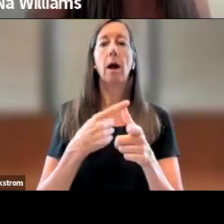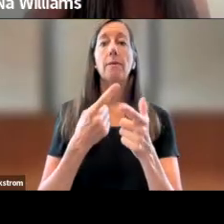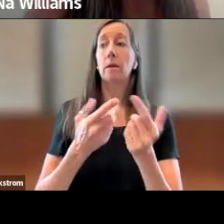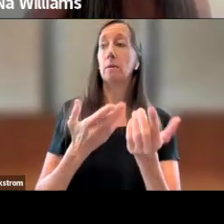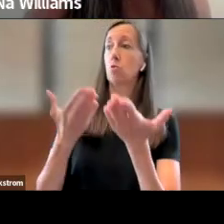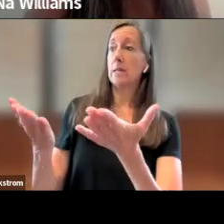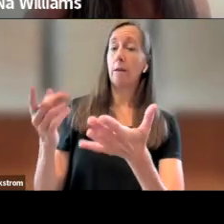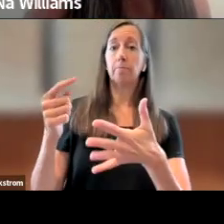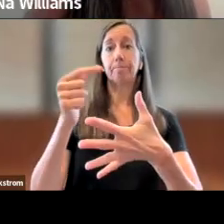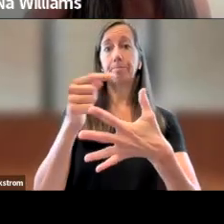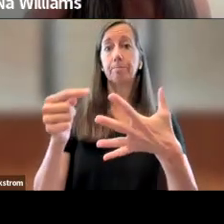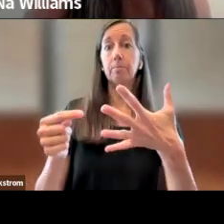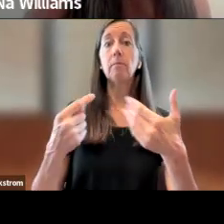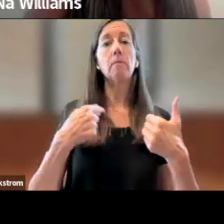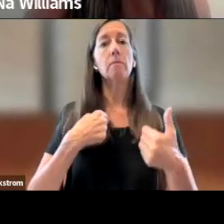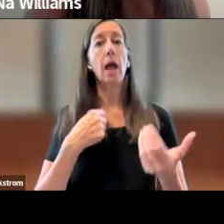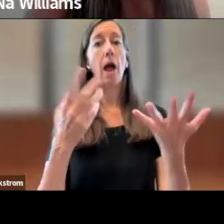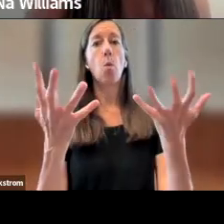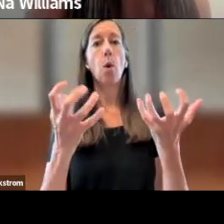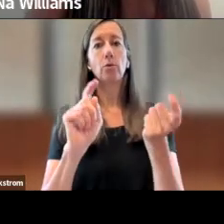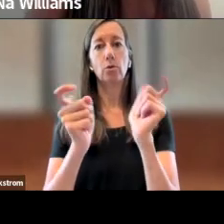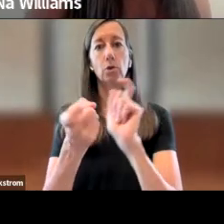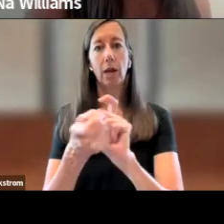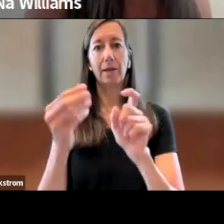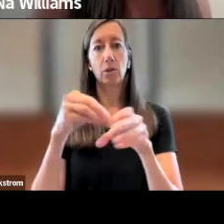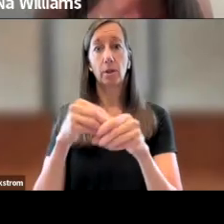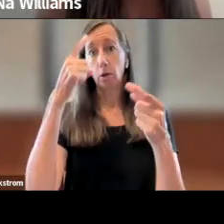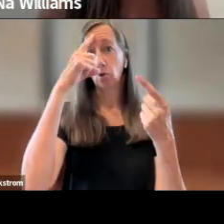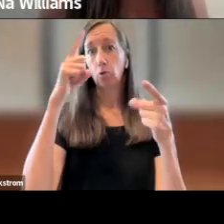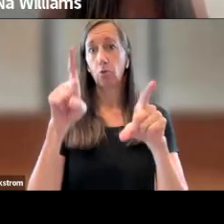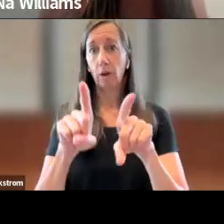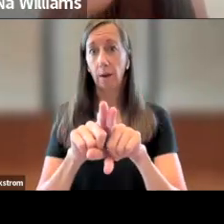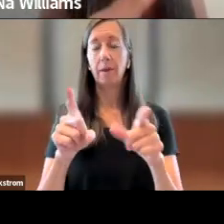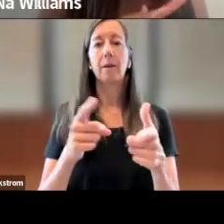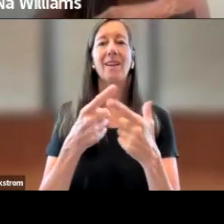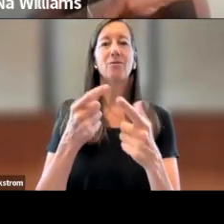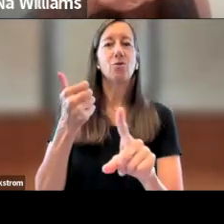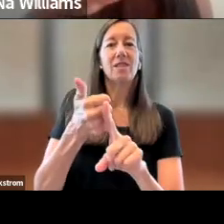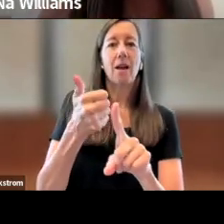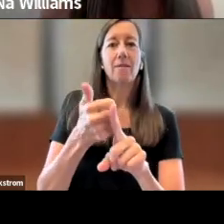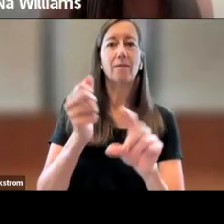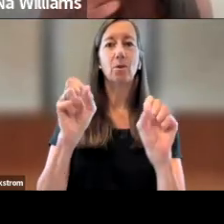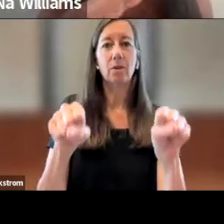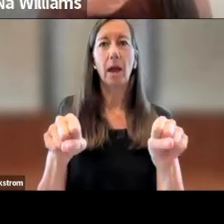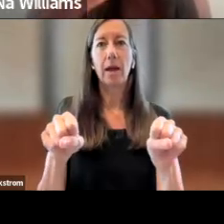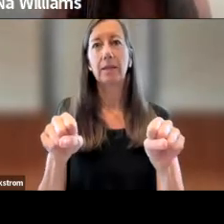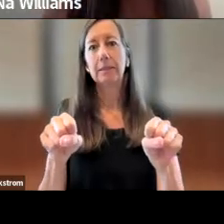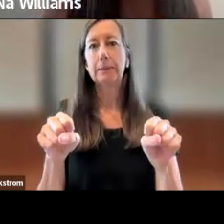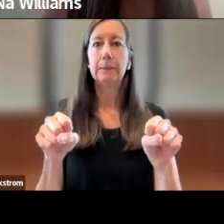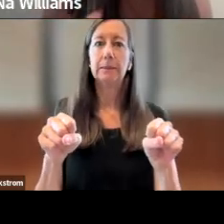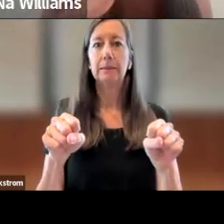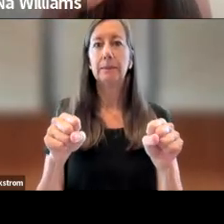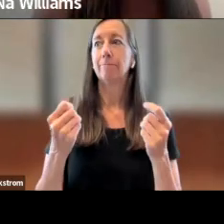you want to change in the agreement, that is when you just hang